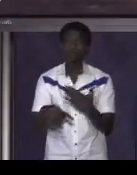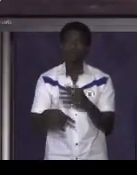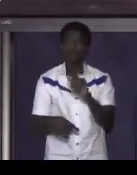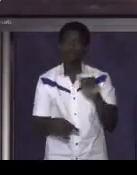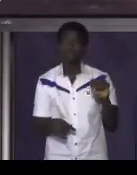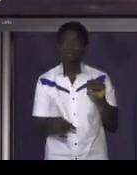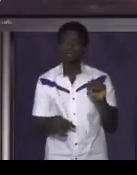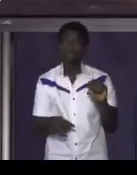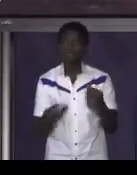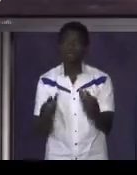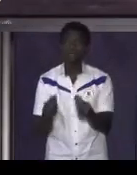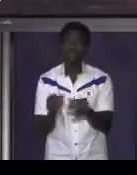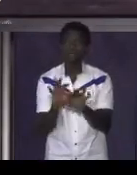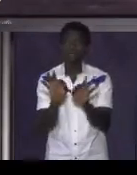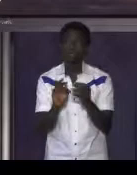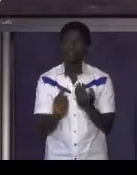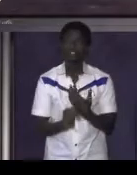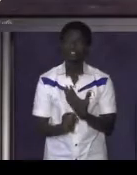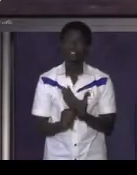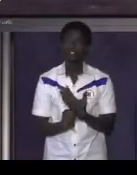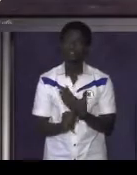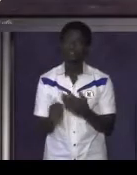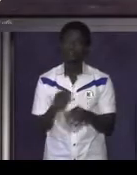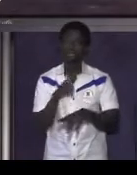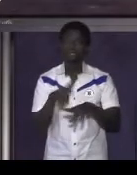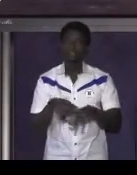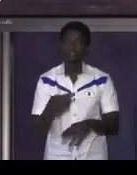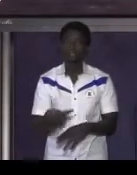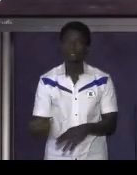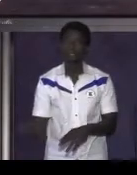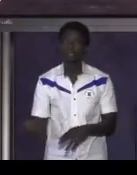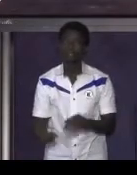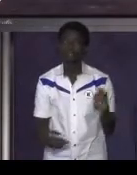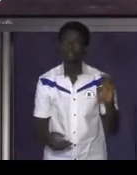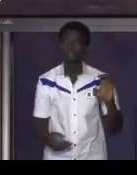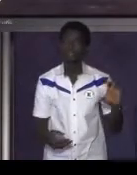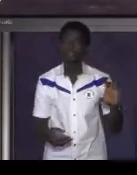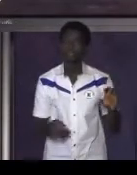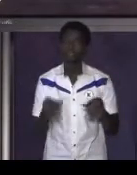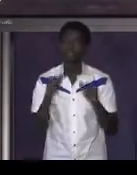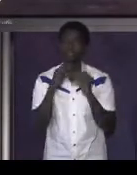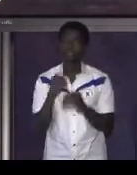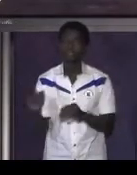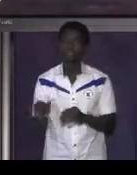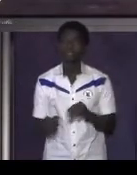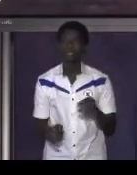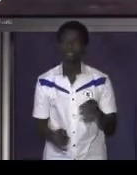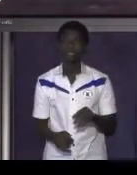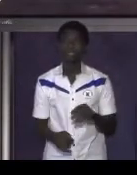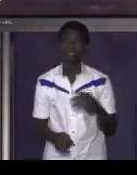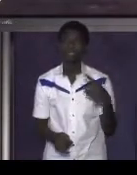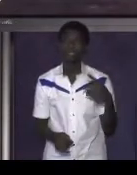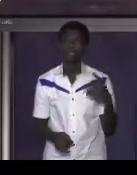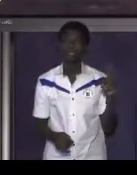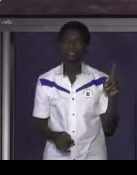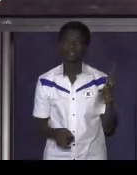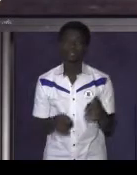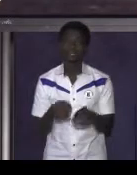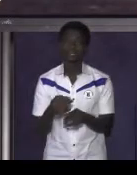A, land formation. B, natural resources. C, blessing.